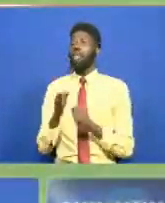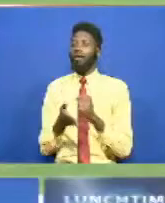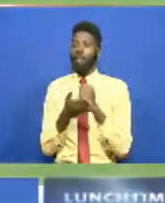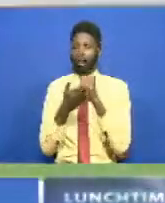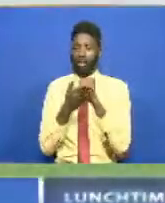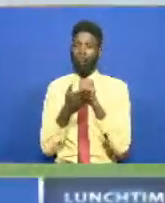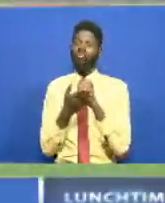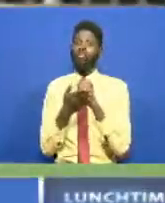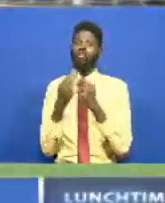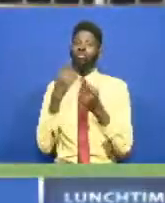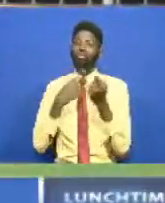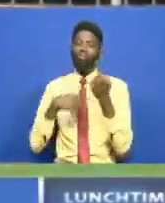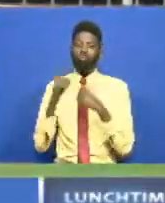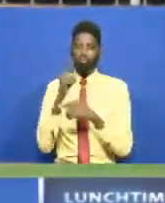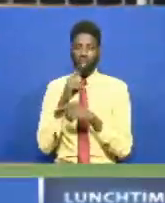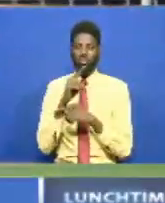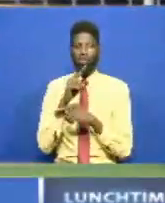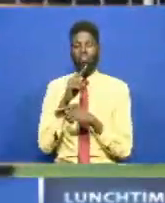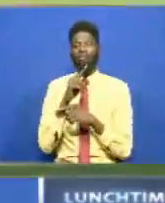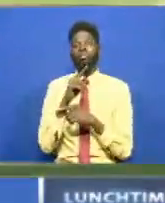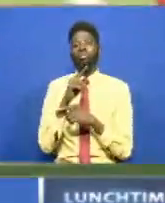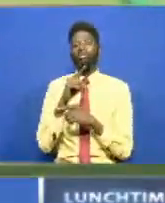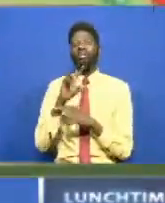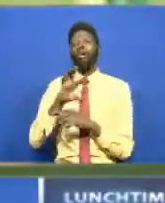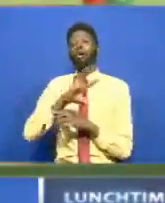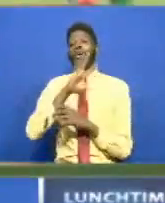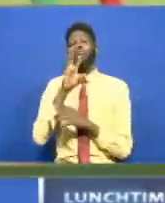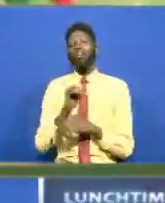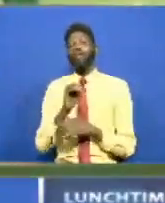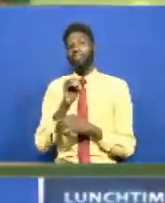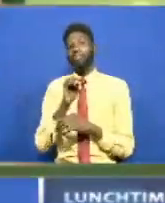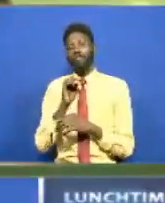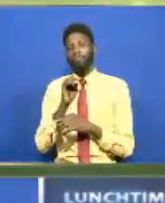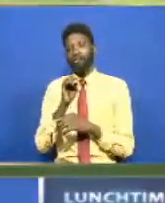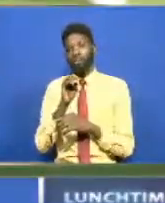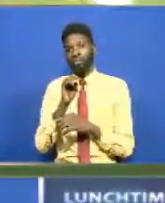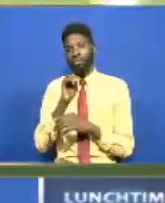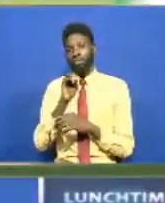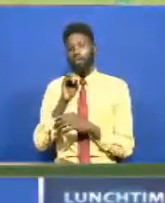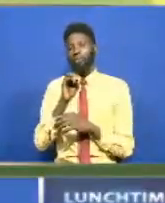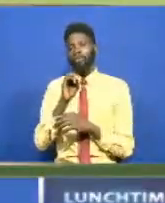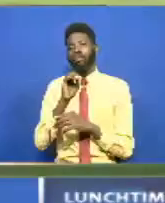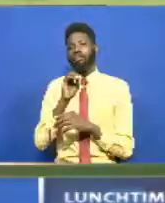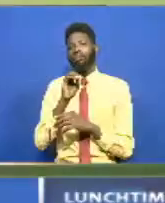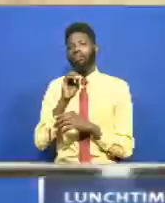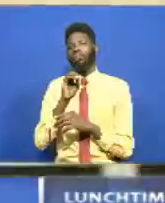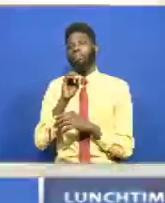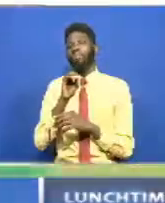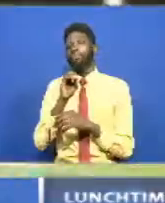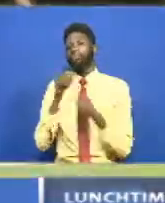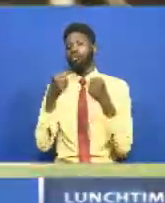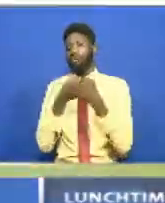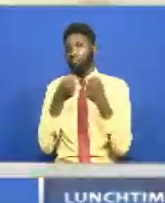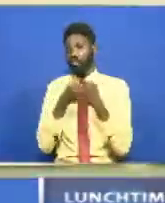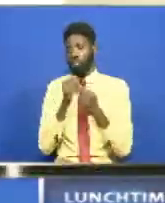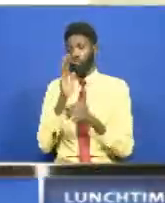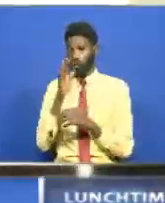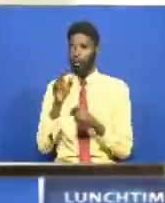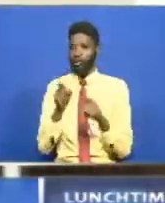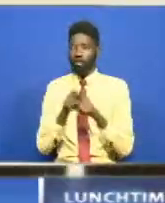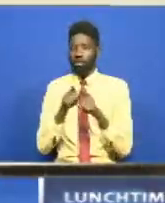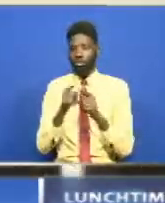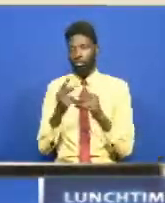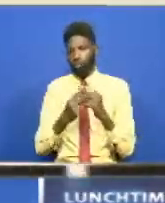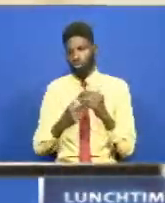Africa Cup of Nations hosted in Tunis, Tunisia. Mulei is expected to name his backroom staff in the next 2 days.